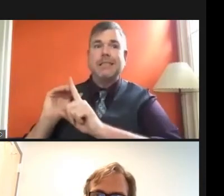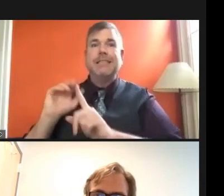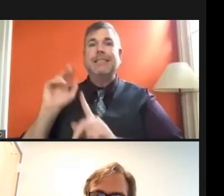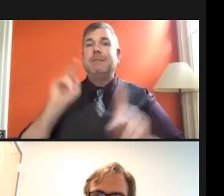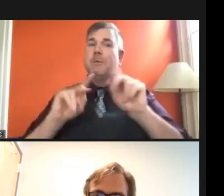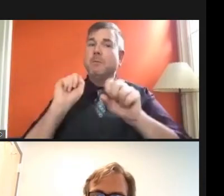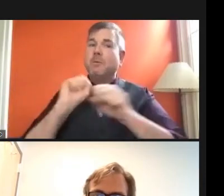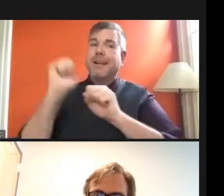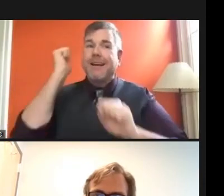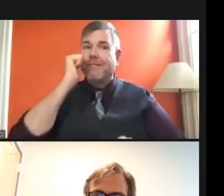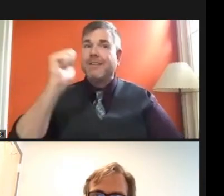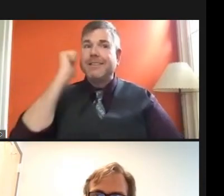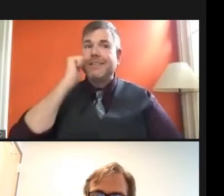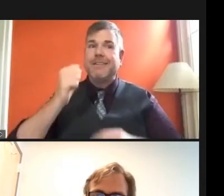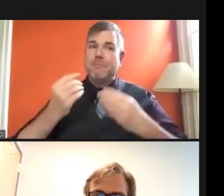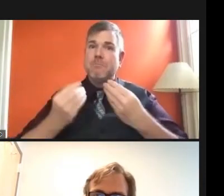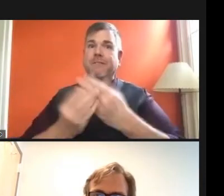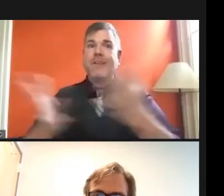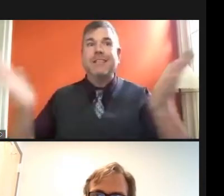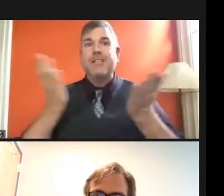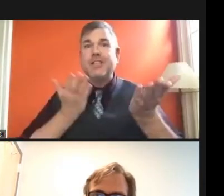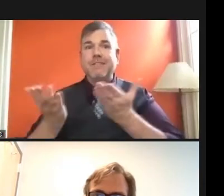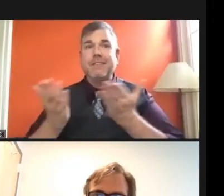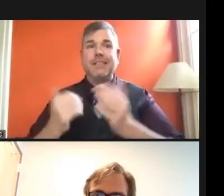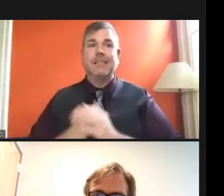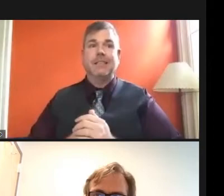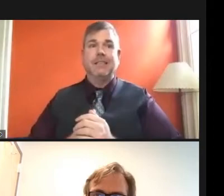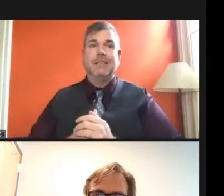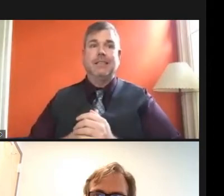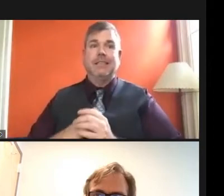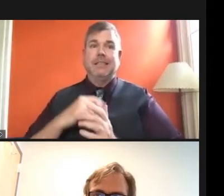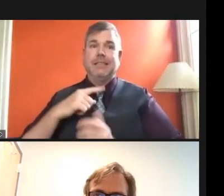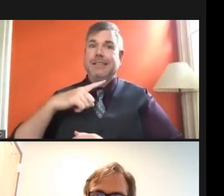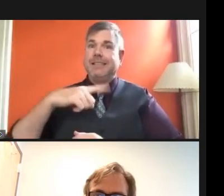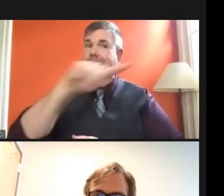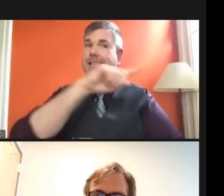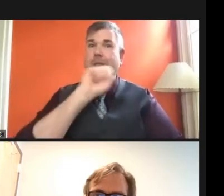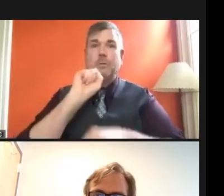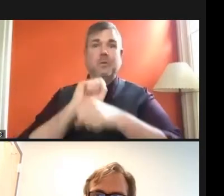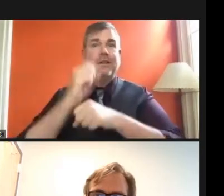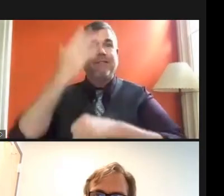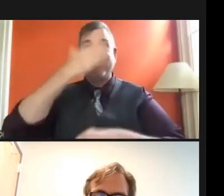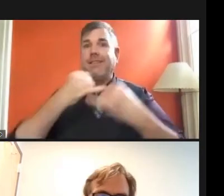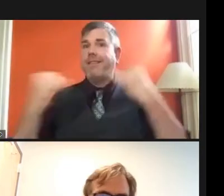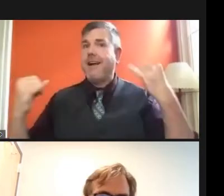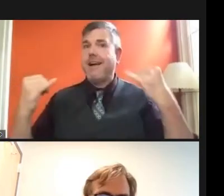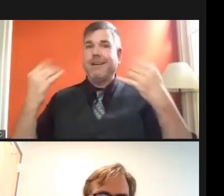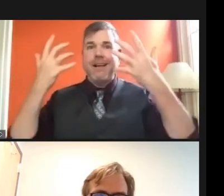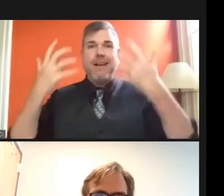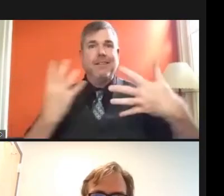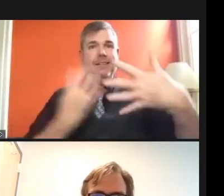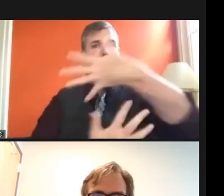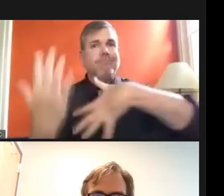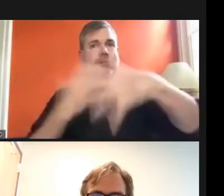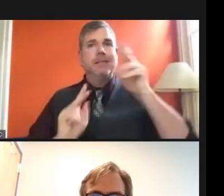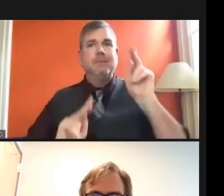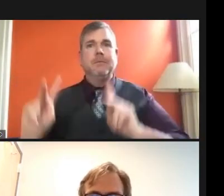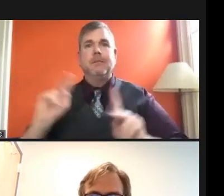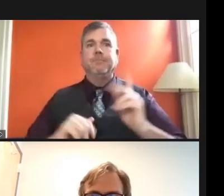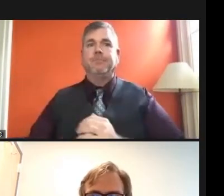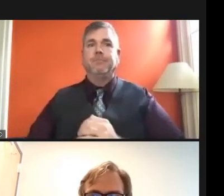our responsibility to make sure that we continue to really dig deep and provide better service in that